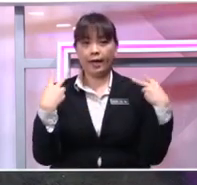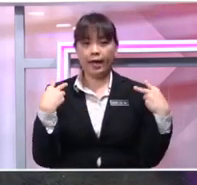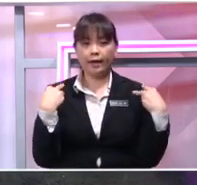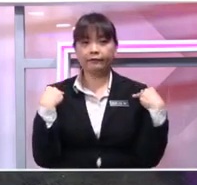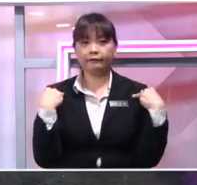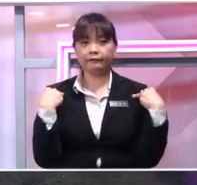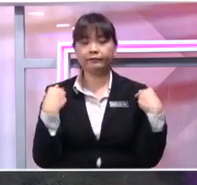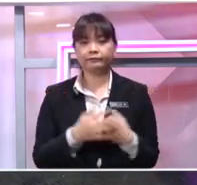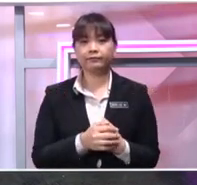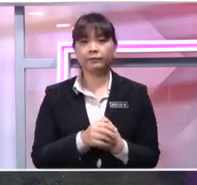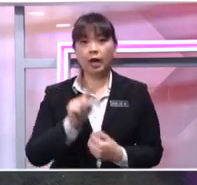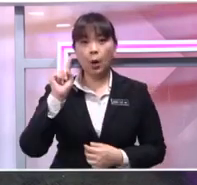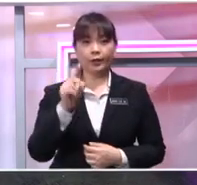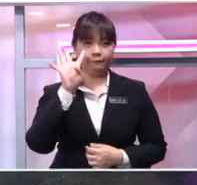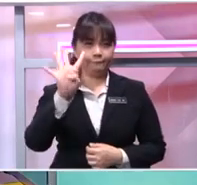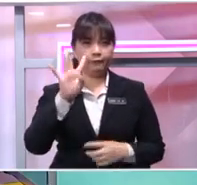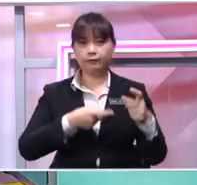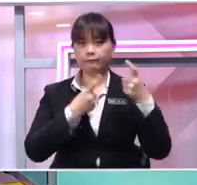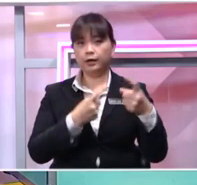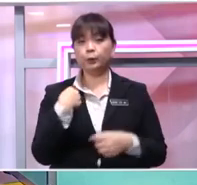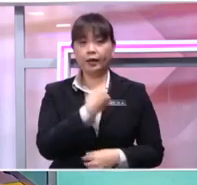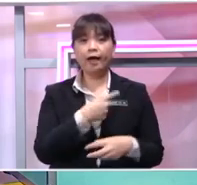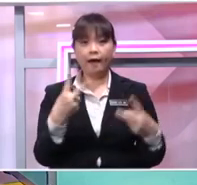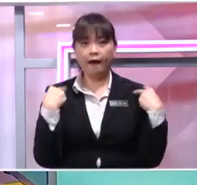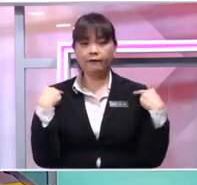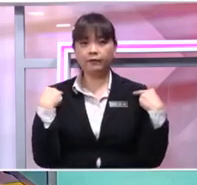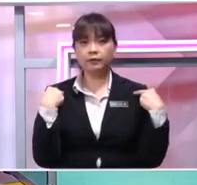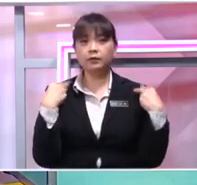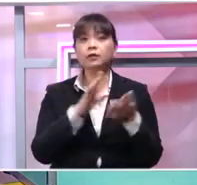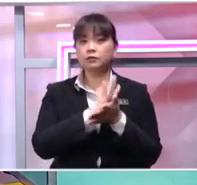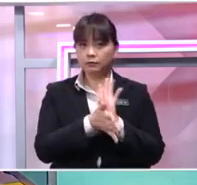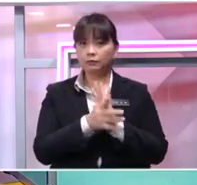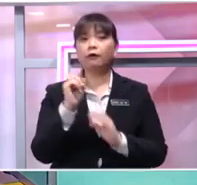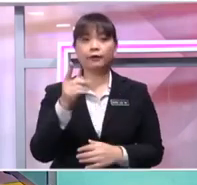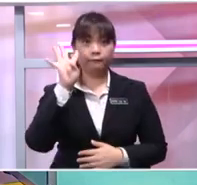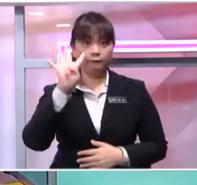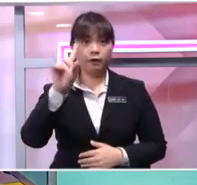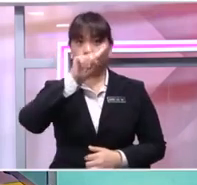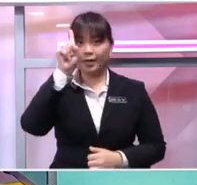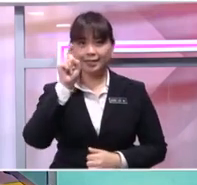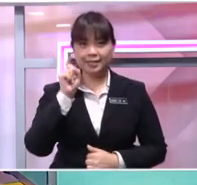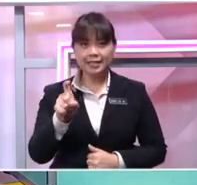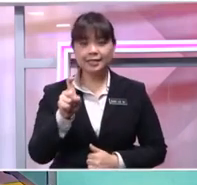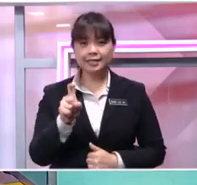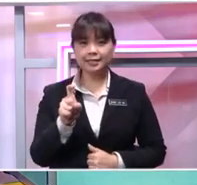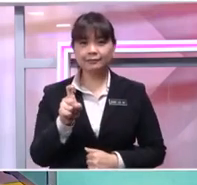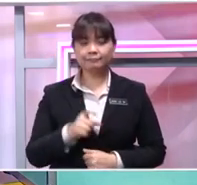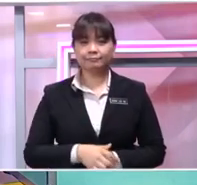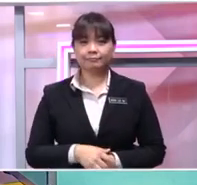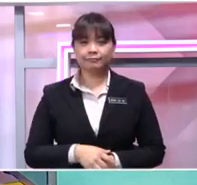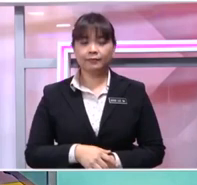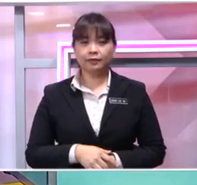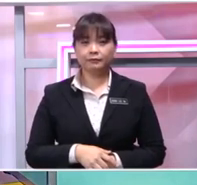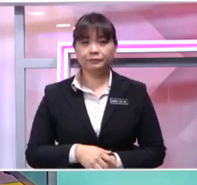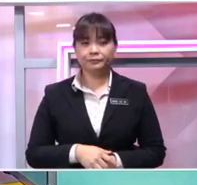only 4 mm-hmm. reward left. So only 4 questions. Okay. Who will got the